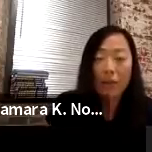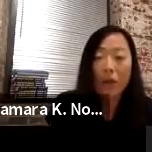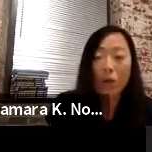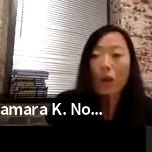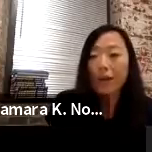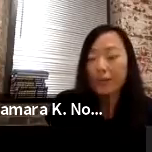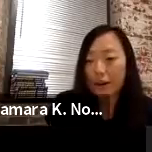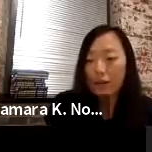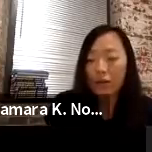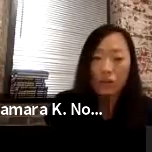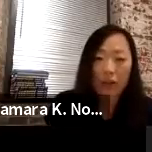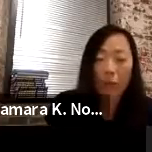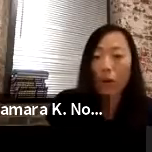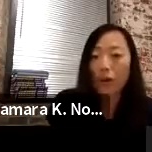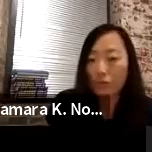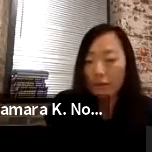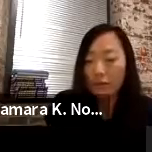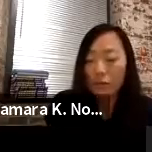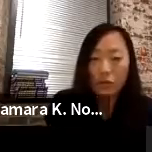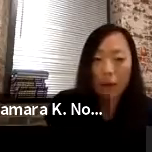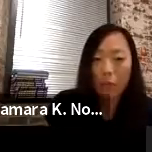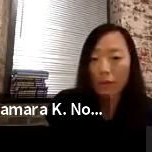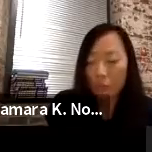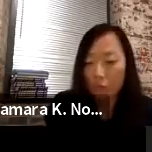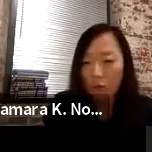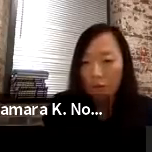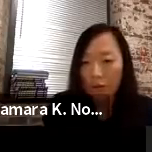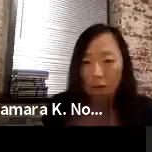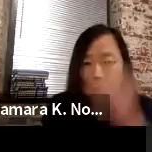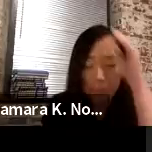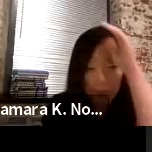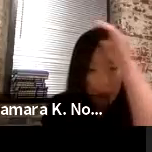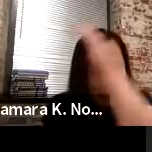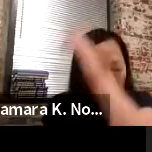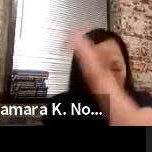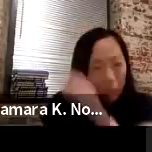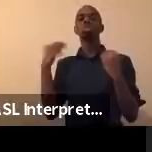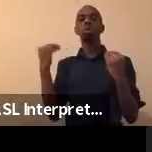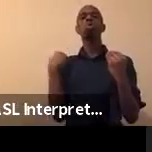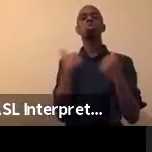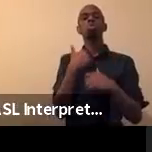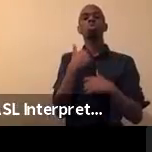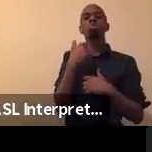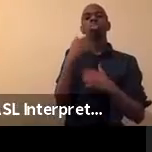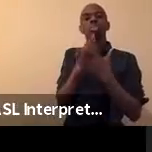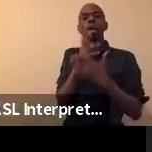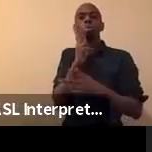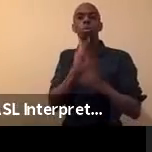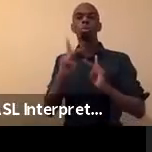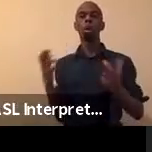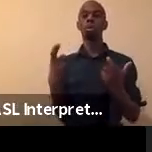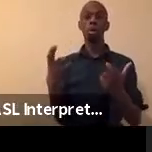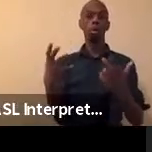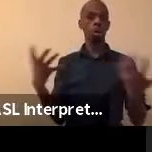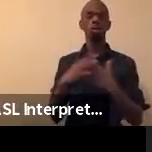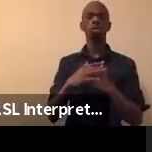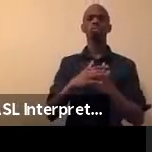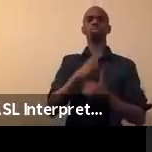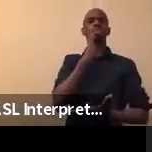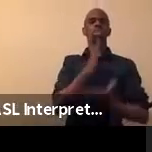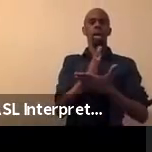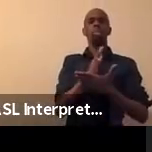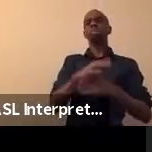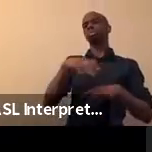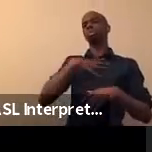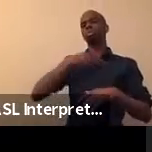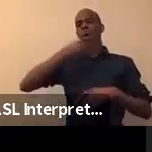say stop white terror, or stop white racism, or stop white supremacy, right? But one of the things is that even when people